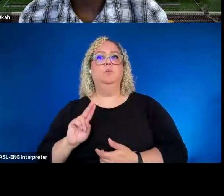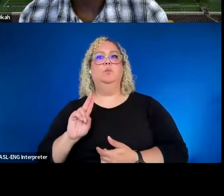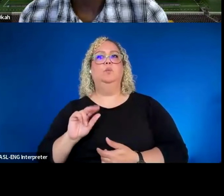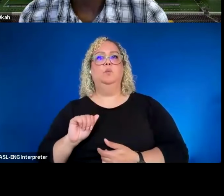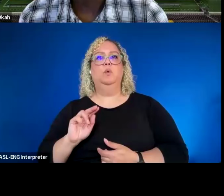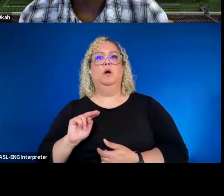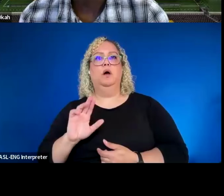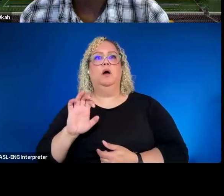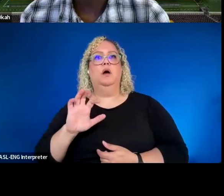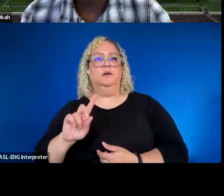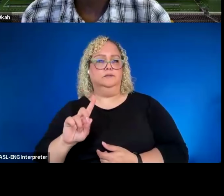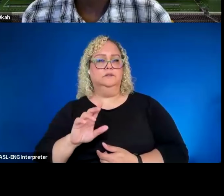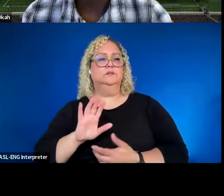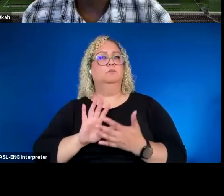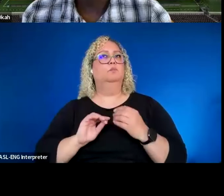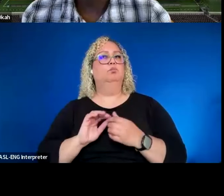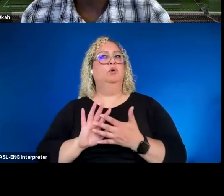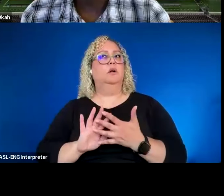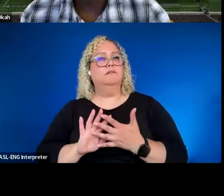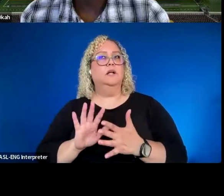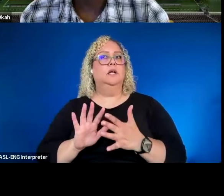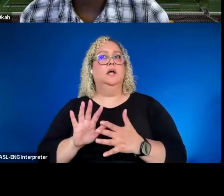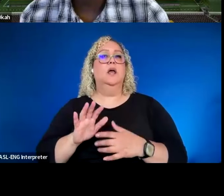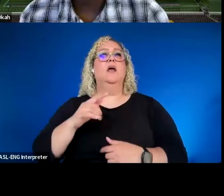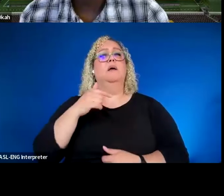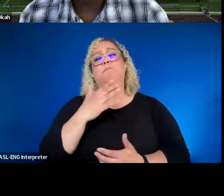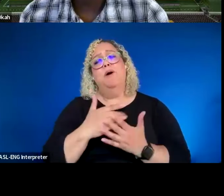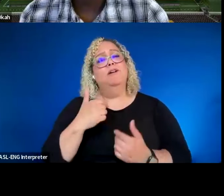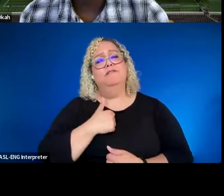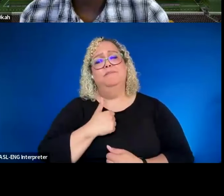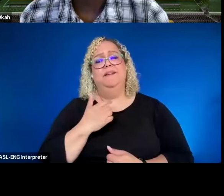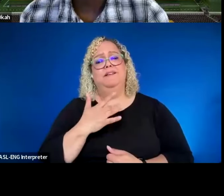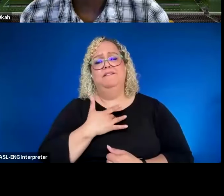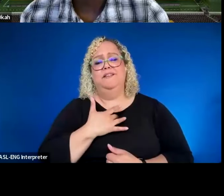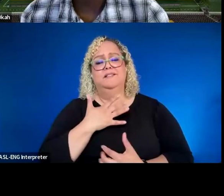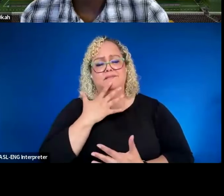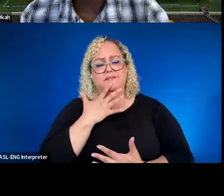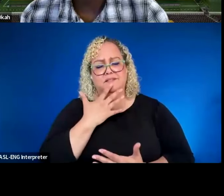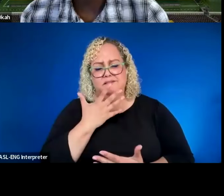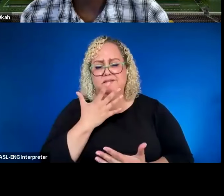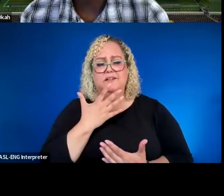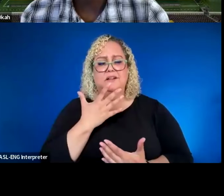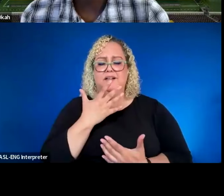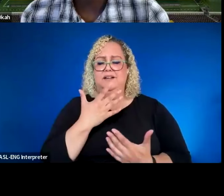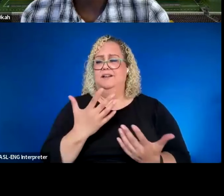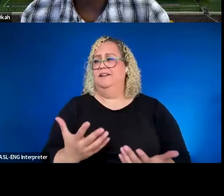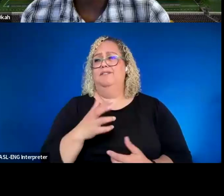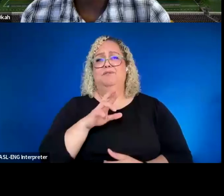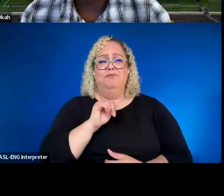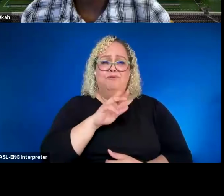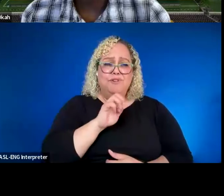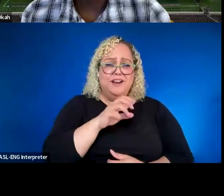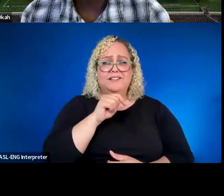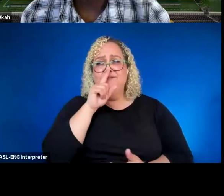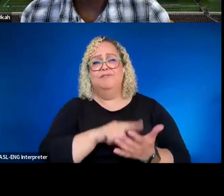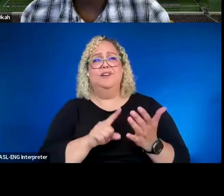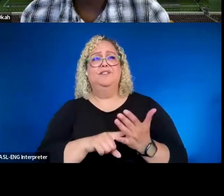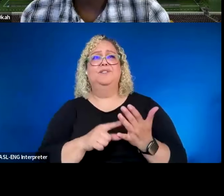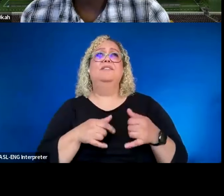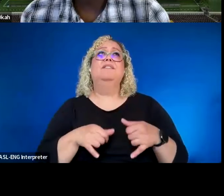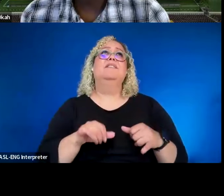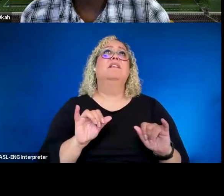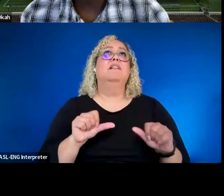chagrined that, you know, race and research continues to be a challenging topic, but